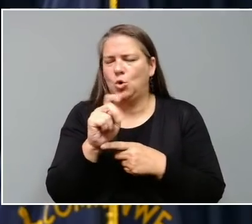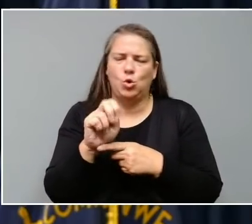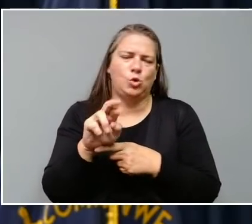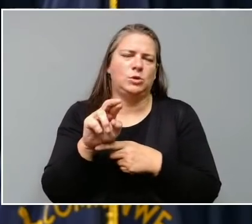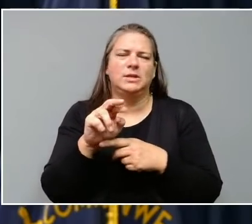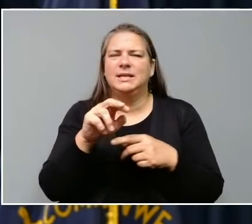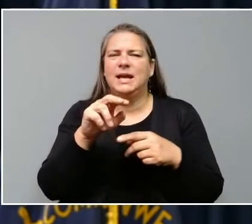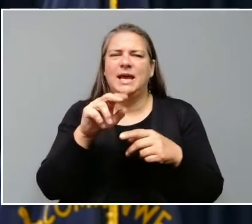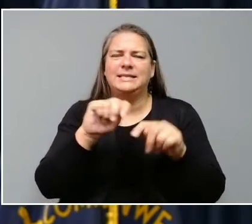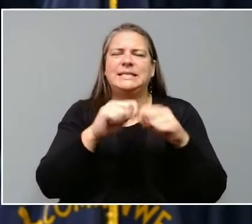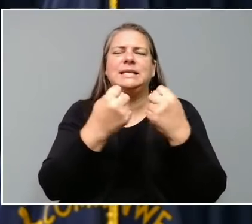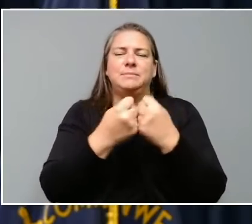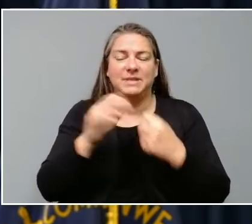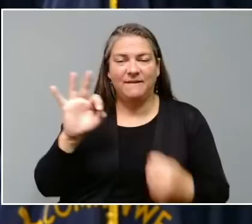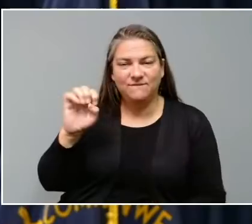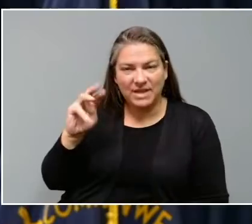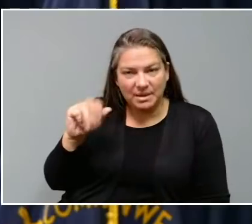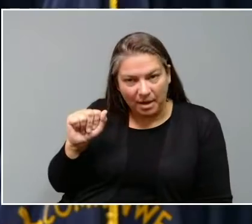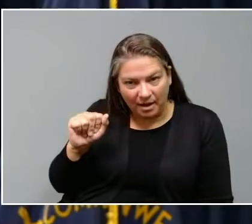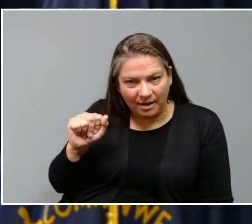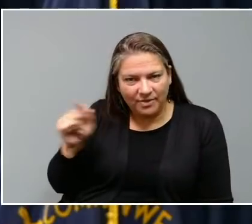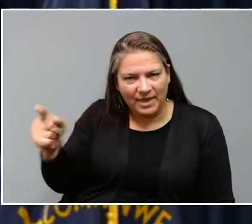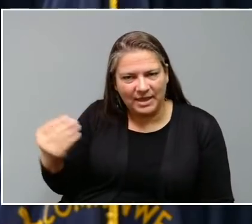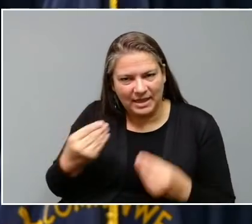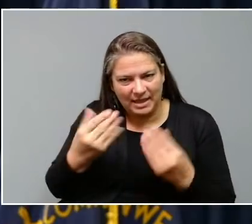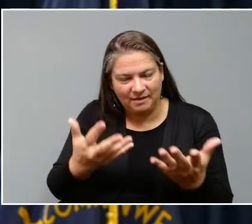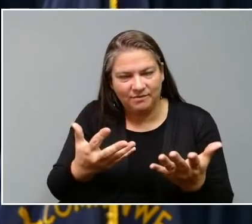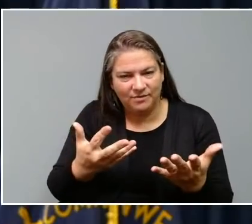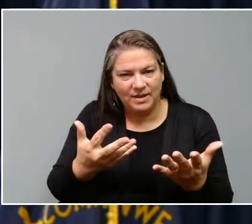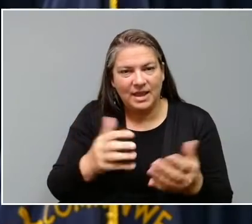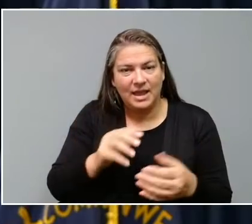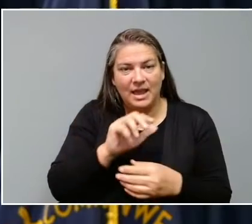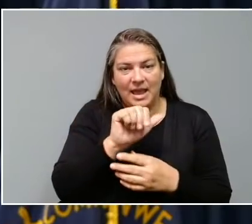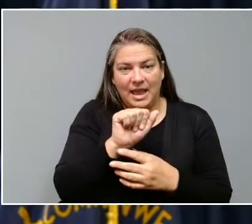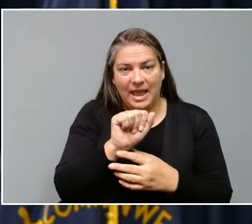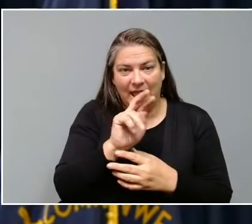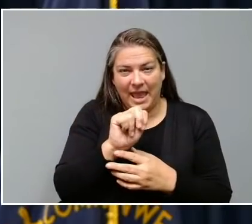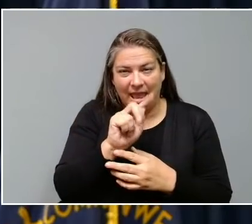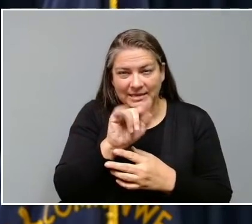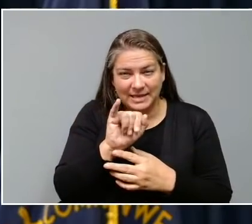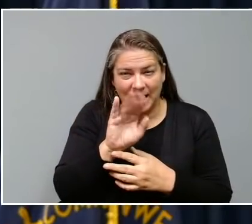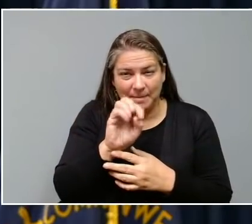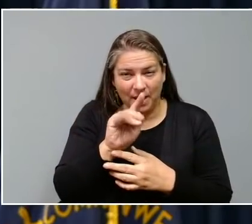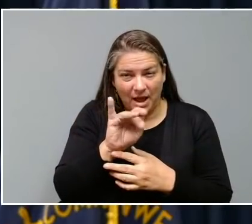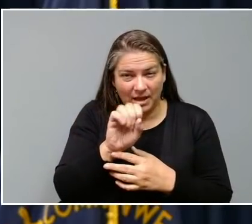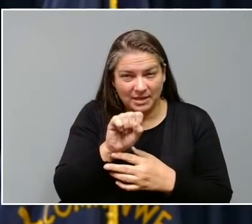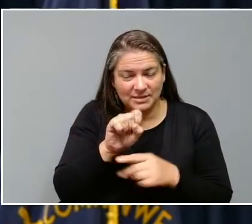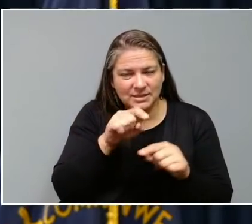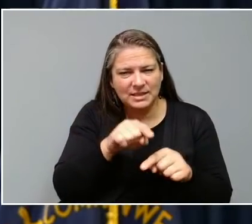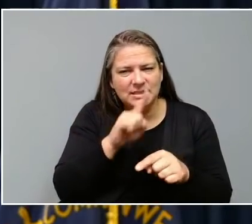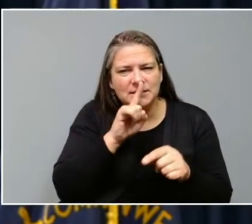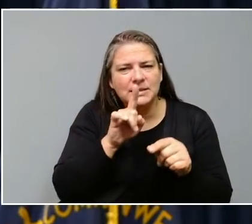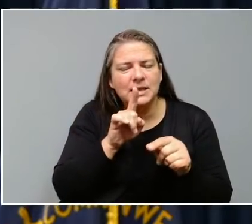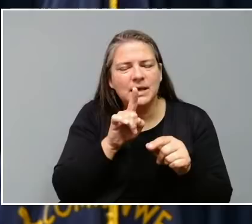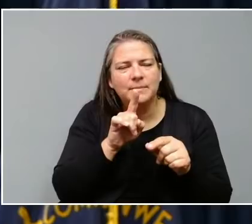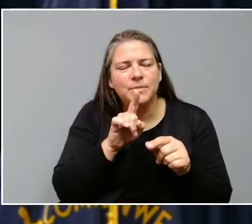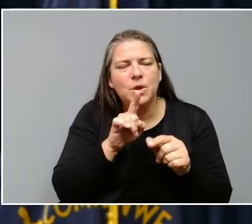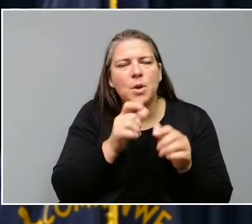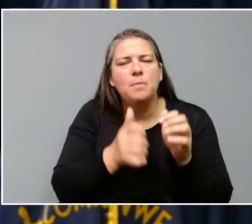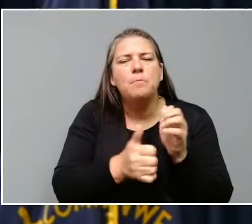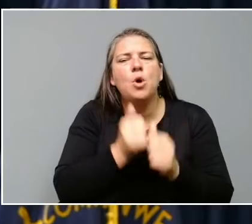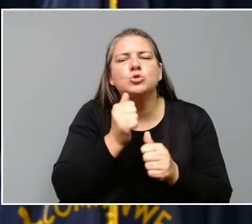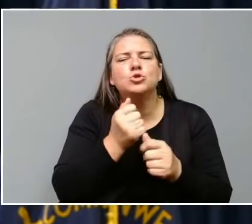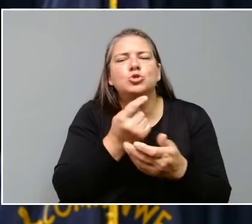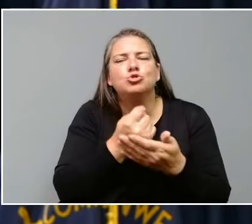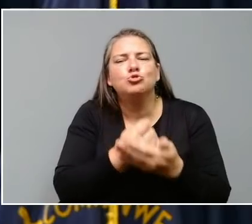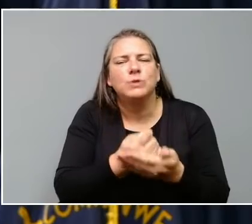we have a better shot of getting them. Monoclonal antibodies are the best, or virtually the best, treatment we have seen, especially early